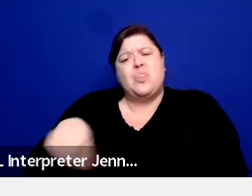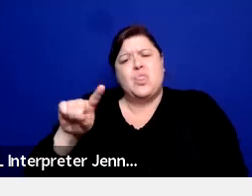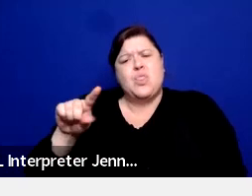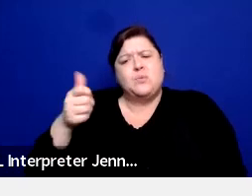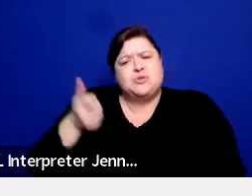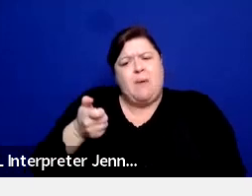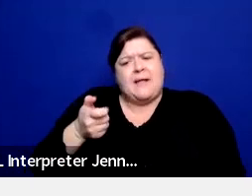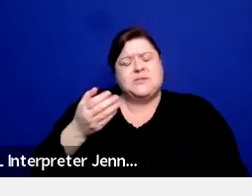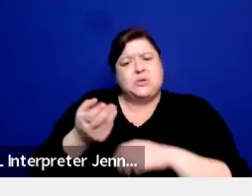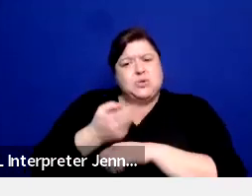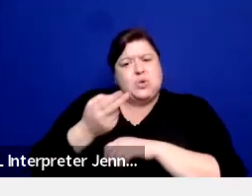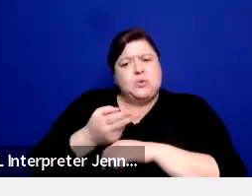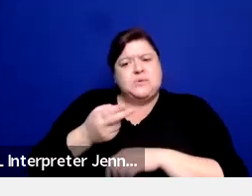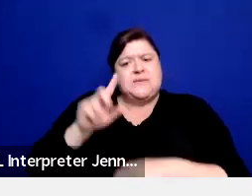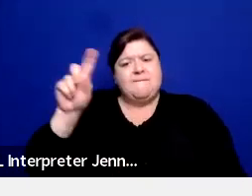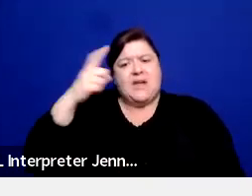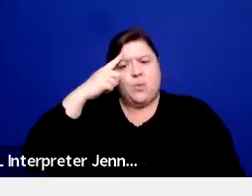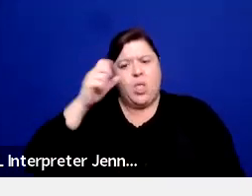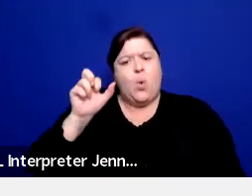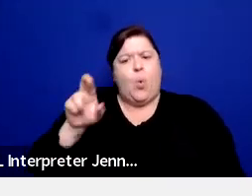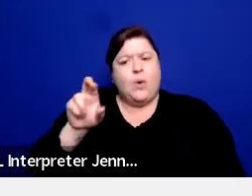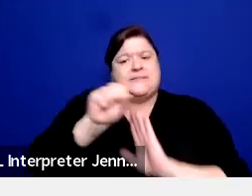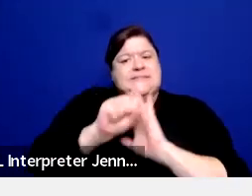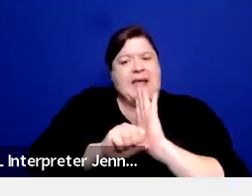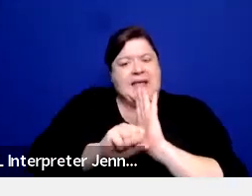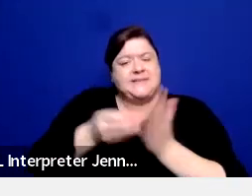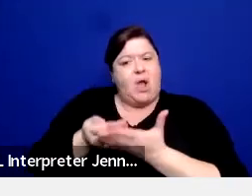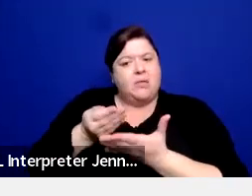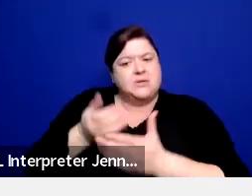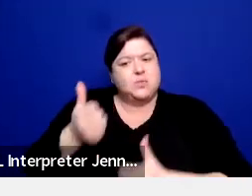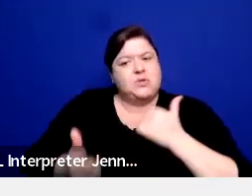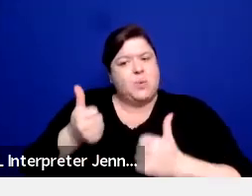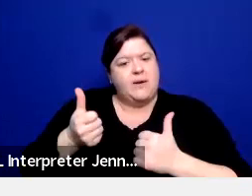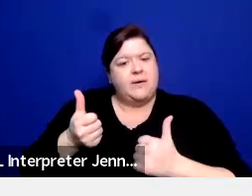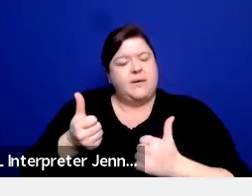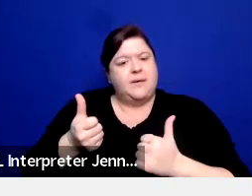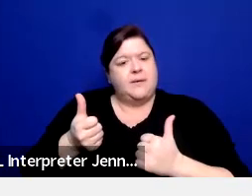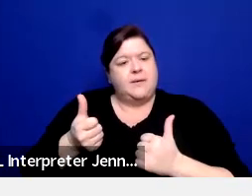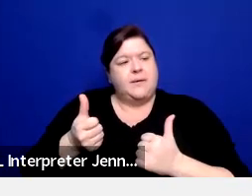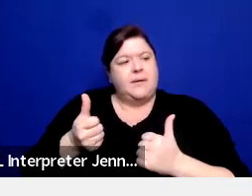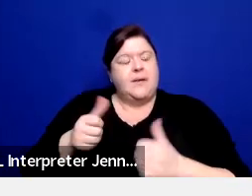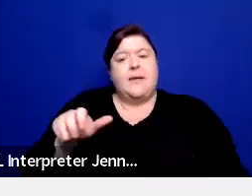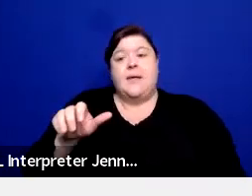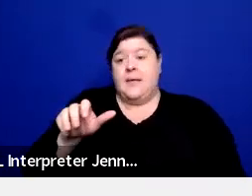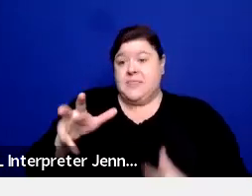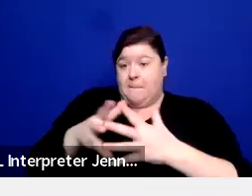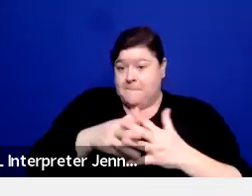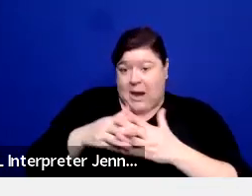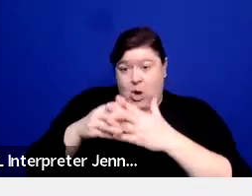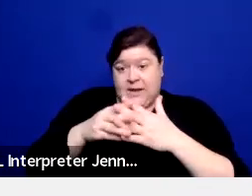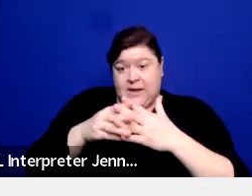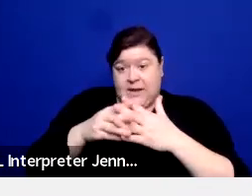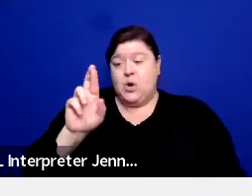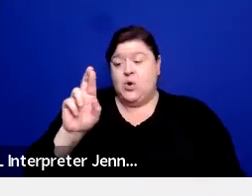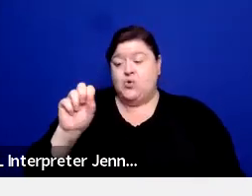funded with federal dollars or state dollars? They're funded by the American Rescue Plan Act funds,